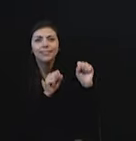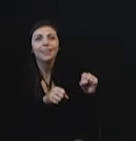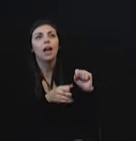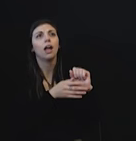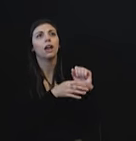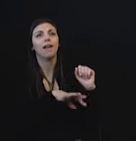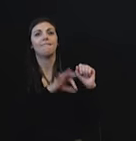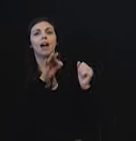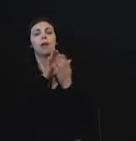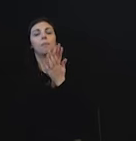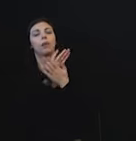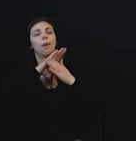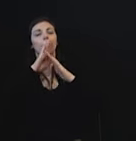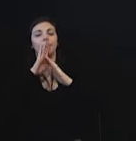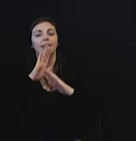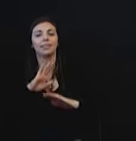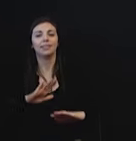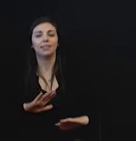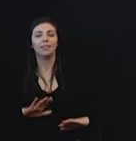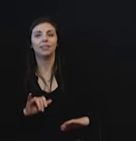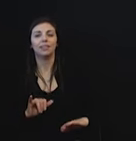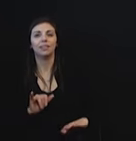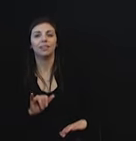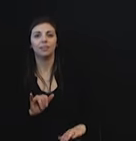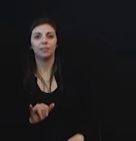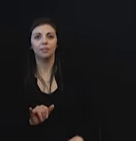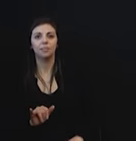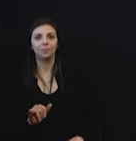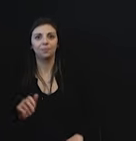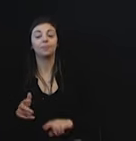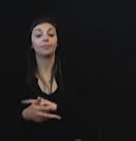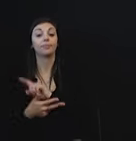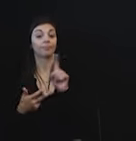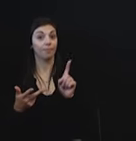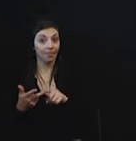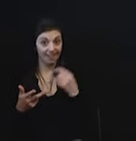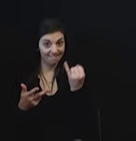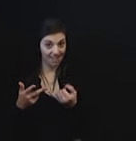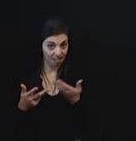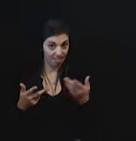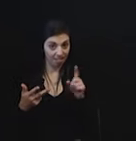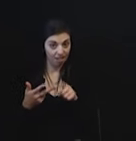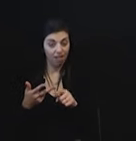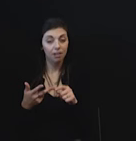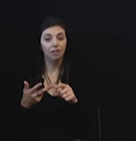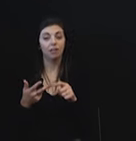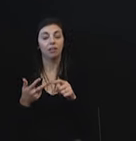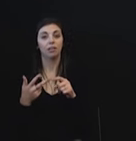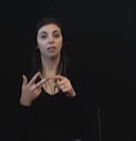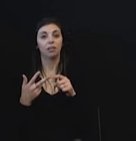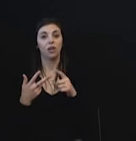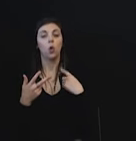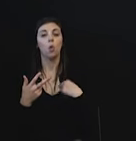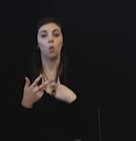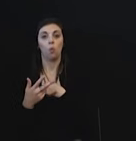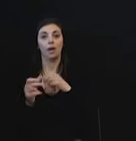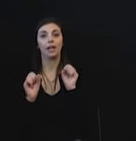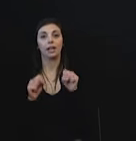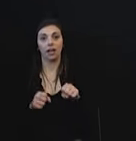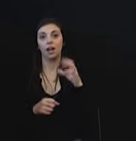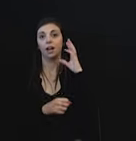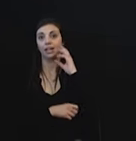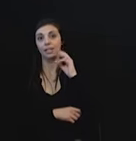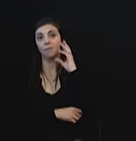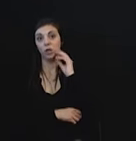We can find peace. And the final thing we can experience is this. We can